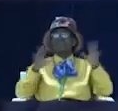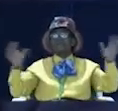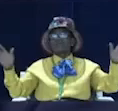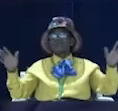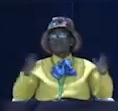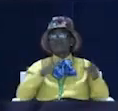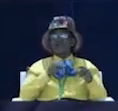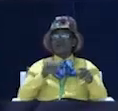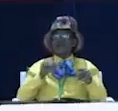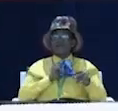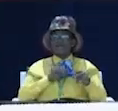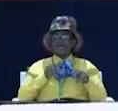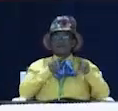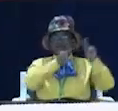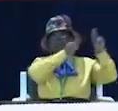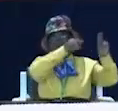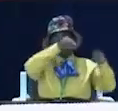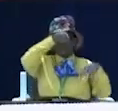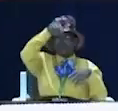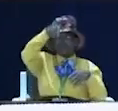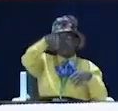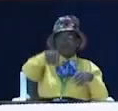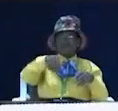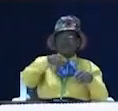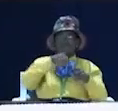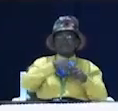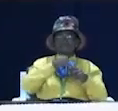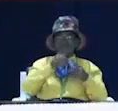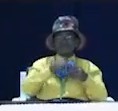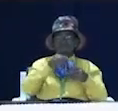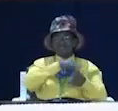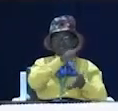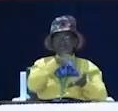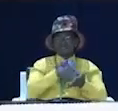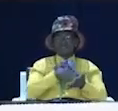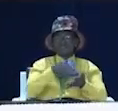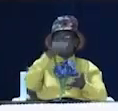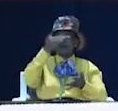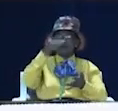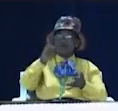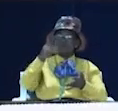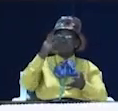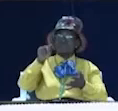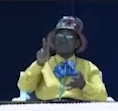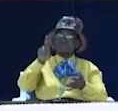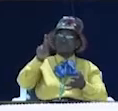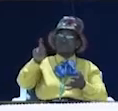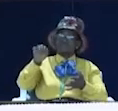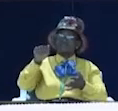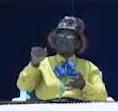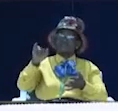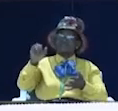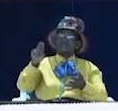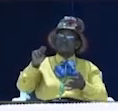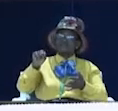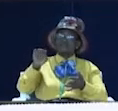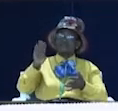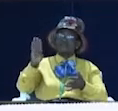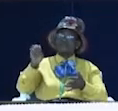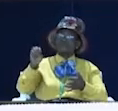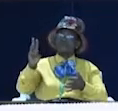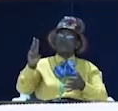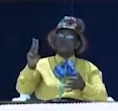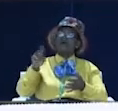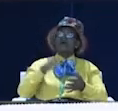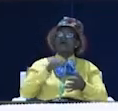And I looked down into the center of the rainbow, and I see the shape of a plane.